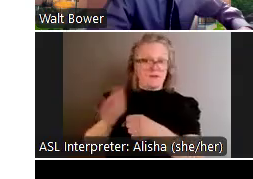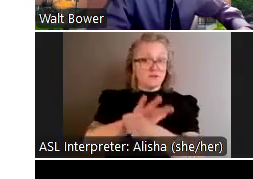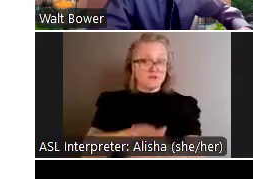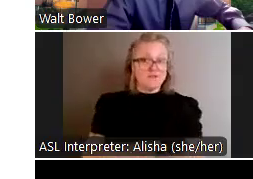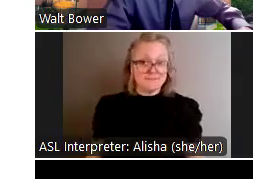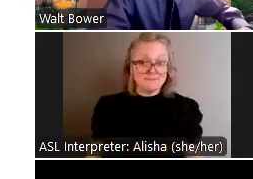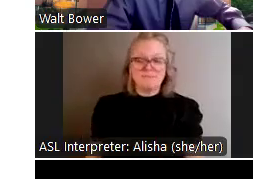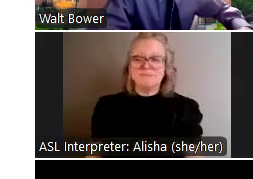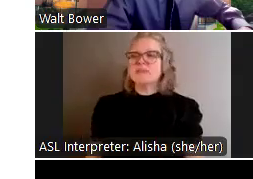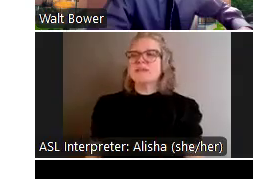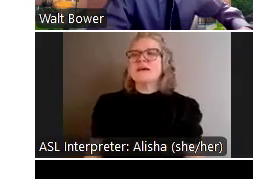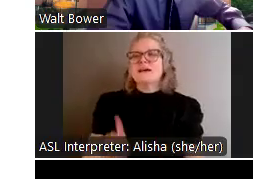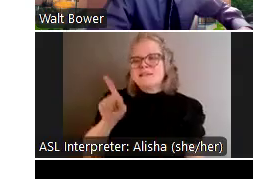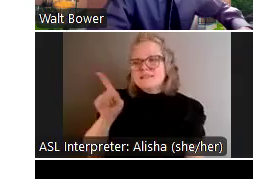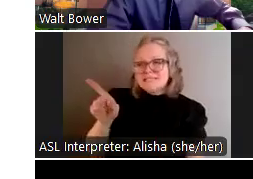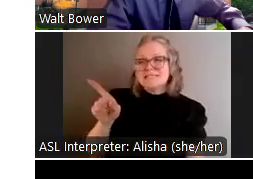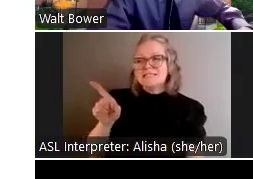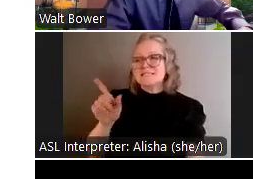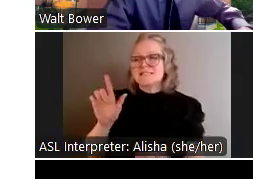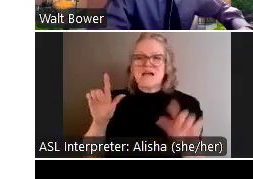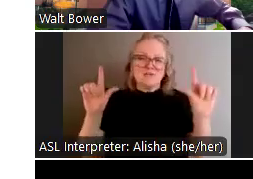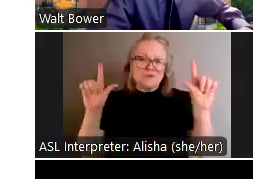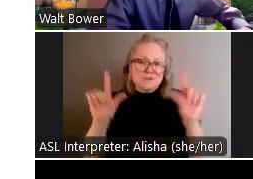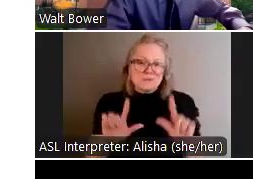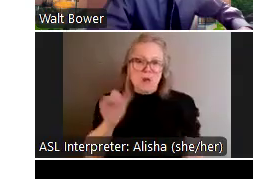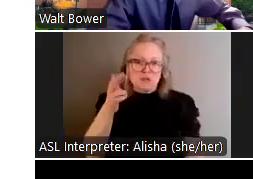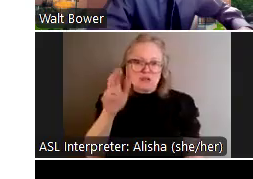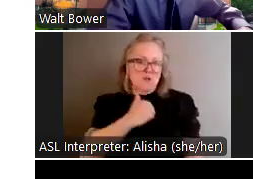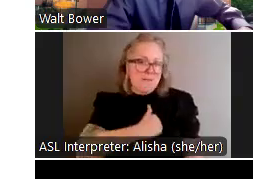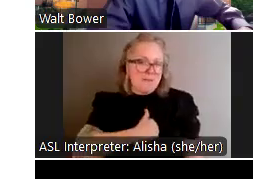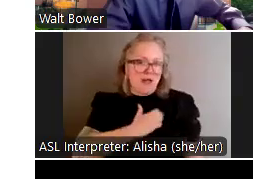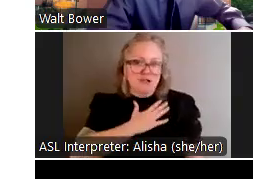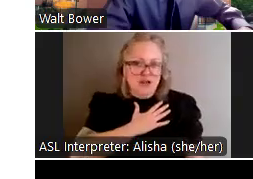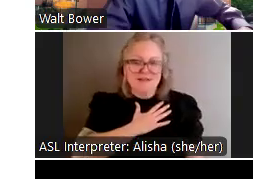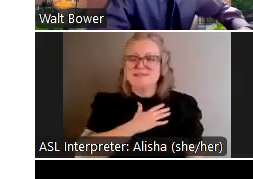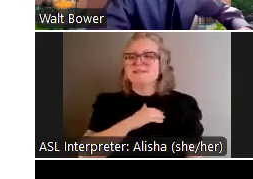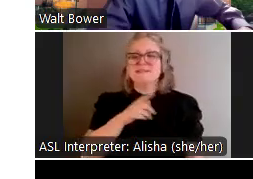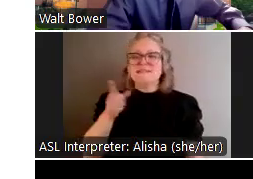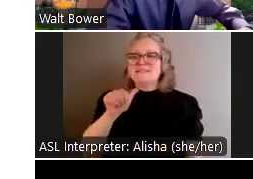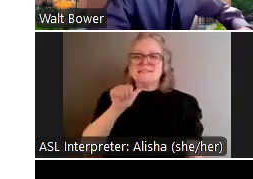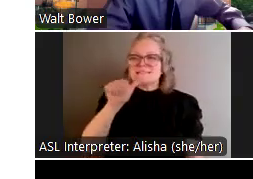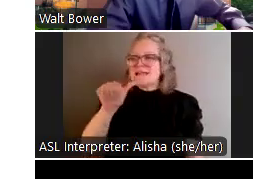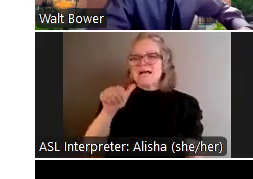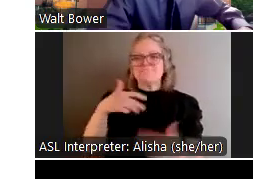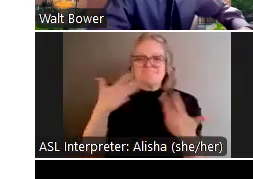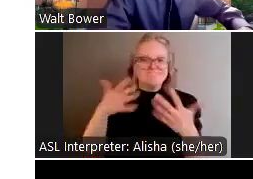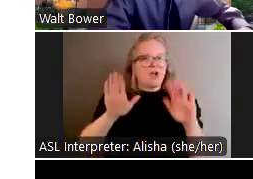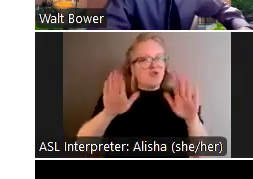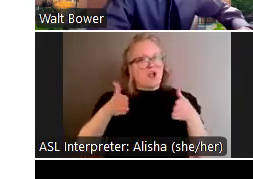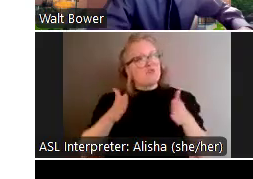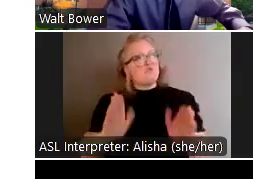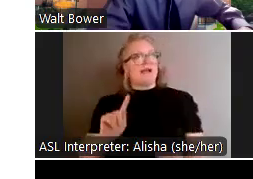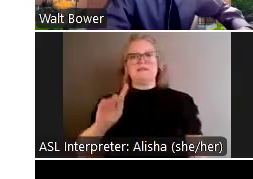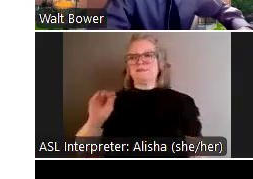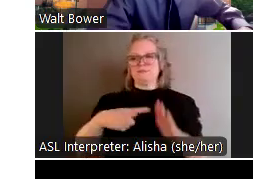The next, and this is kind of a small chart, so I will apologize. Just not a great way to get this information